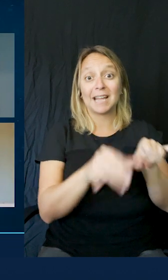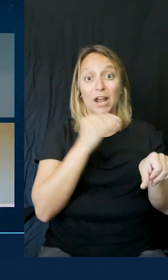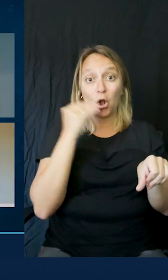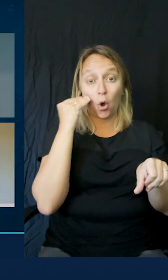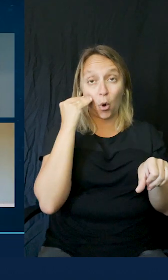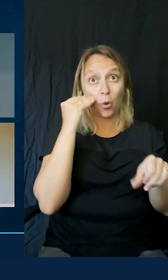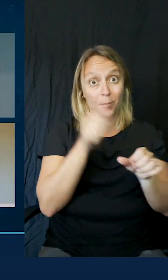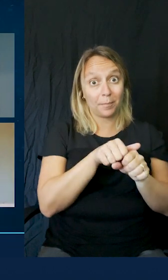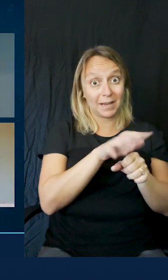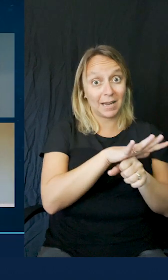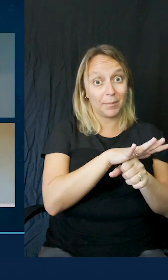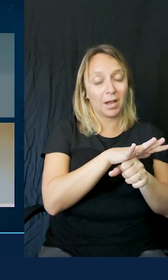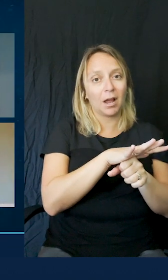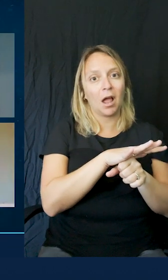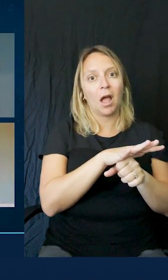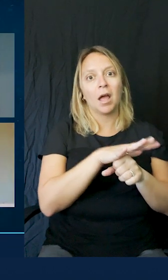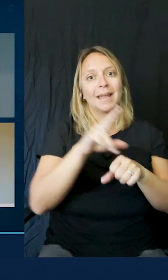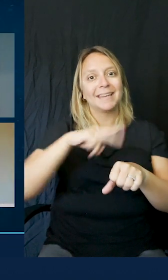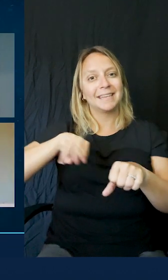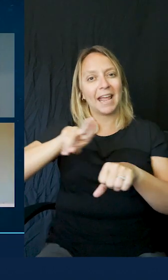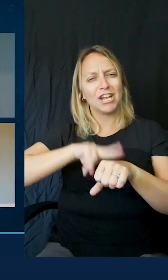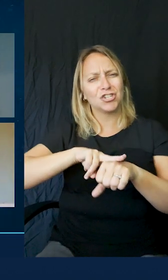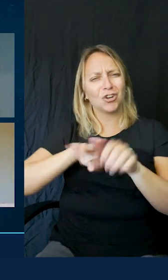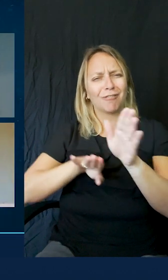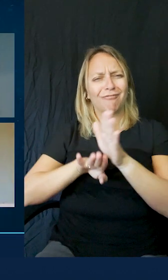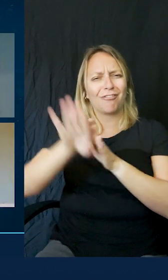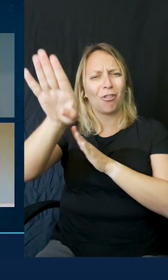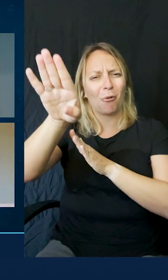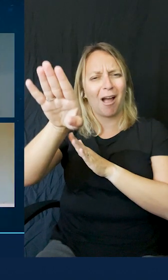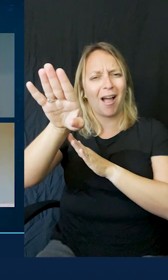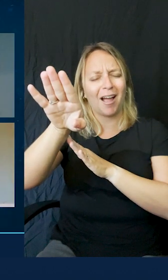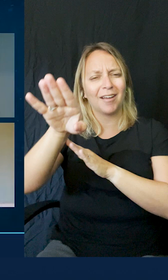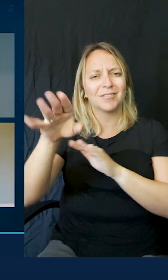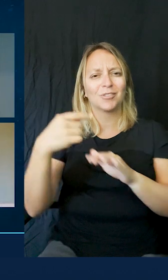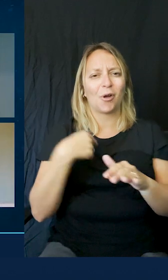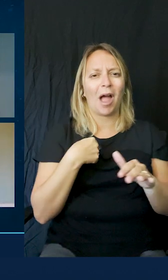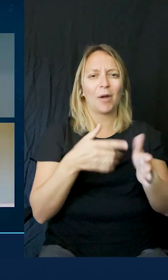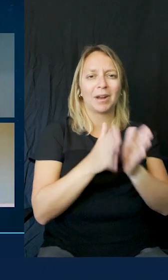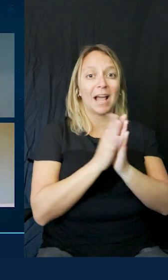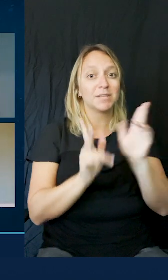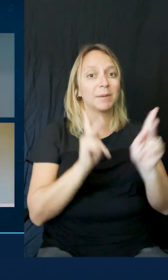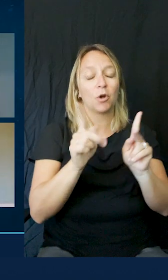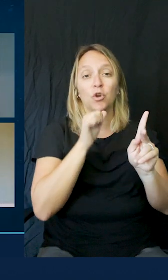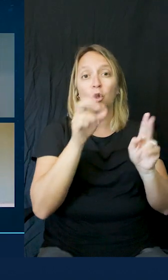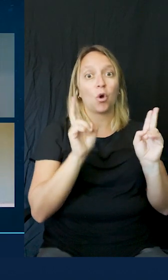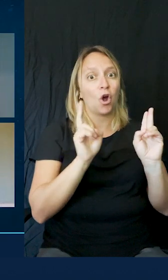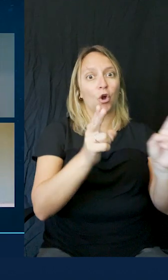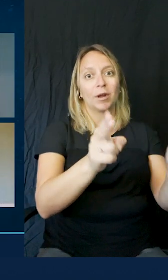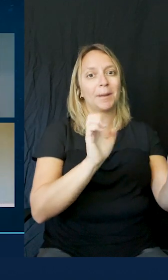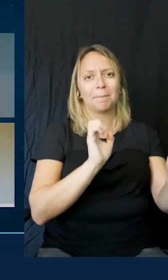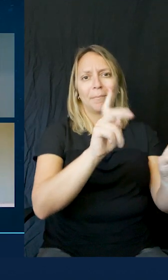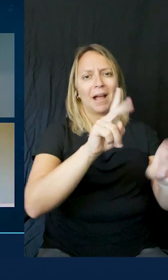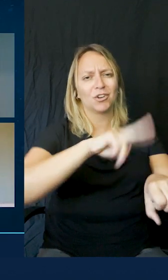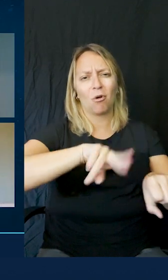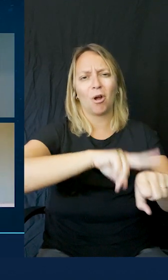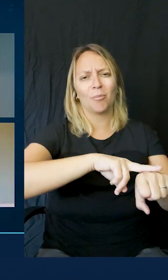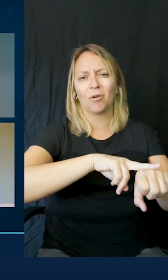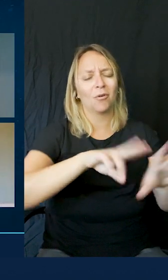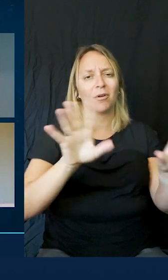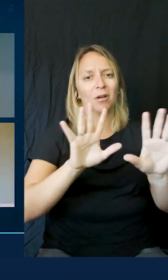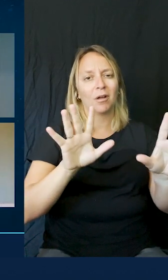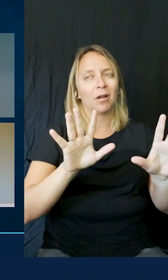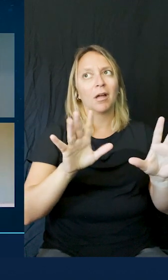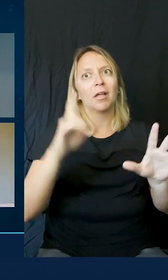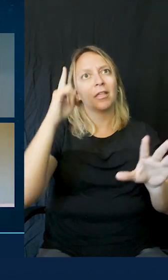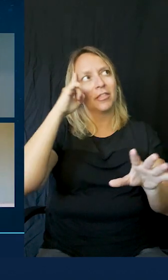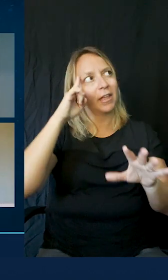home. So what I would ask people to do differently is don't be in a hurry to return back to the normal that we knew, but think about the way